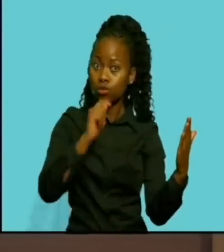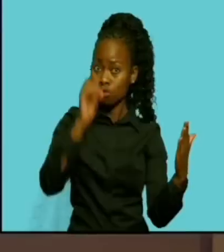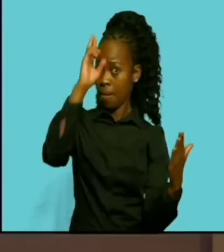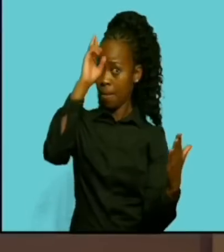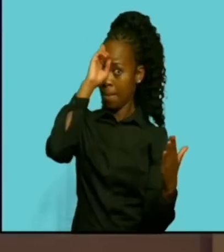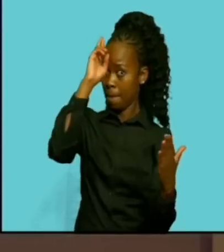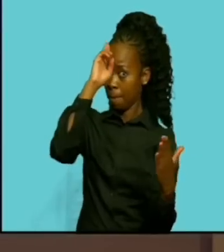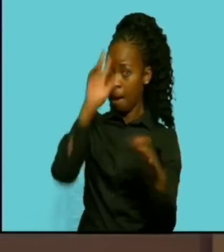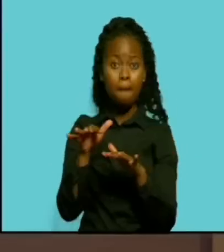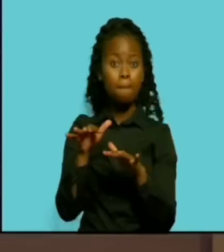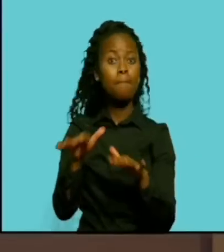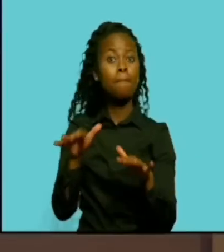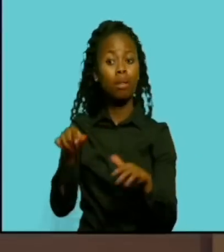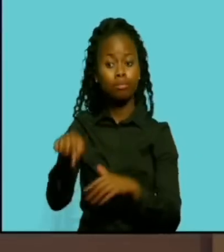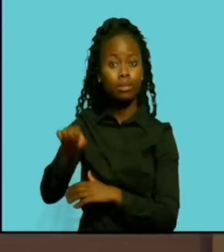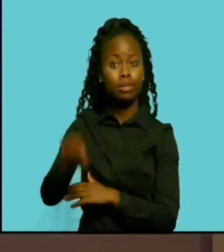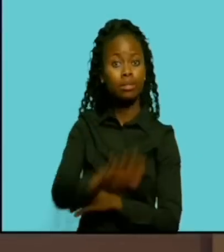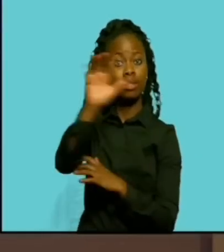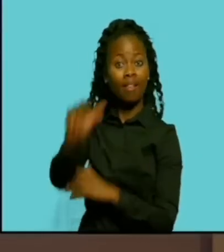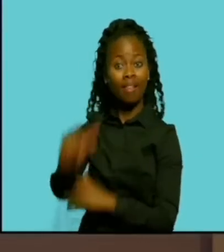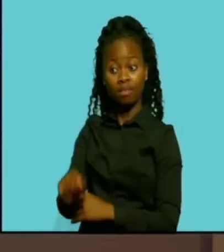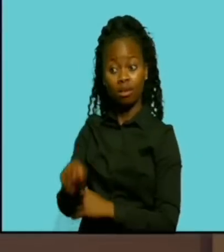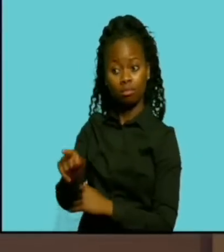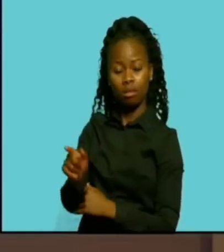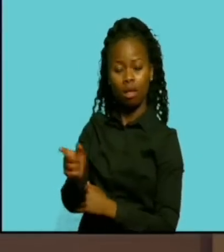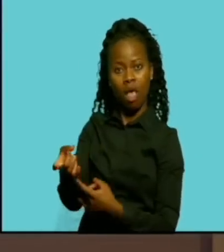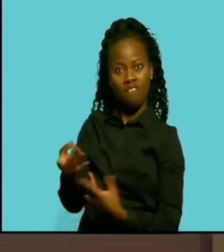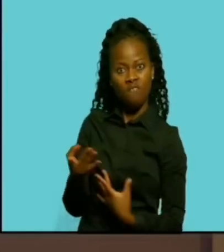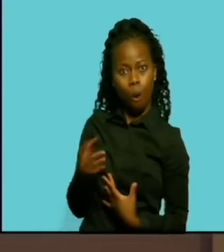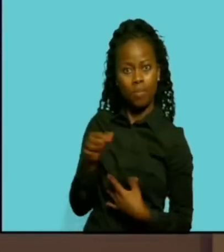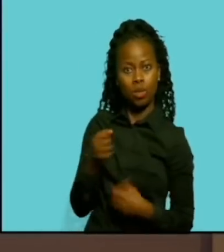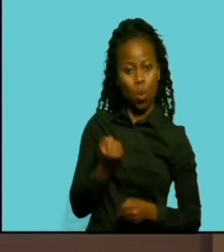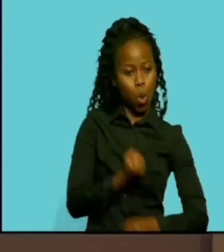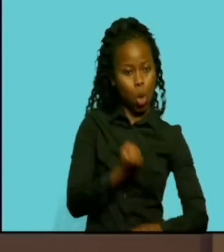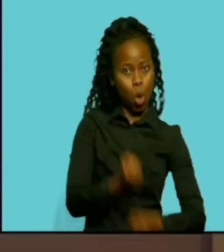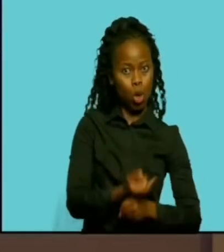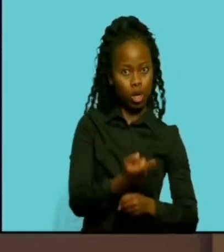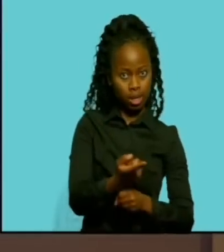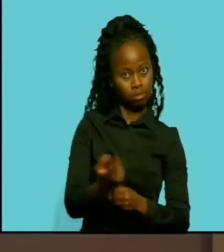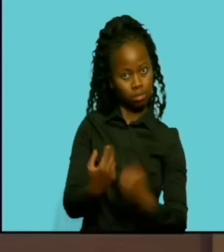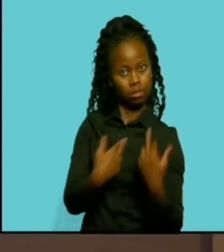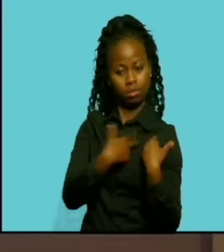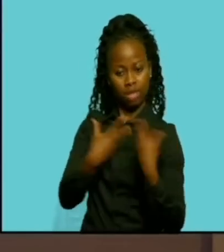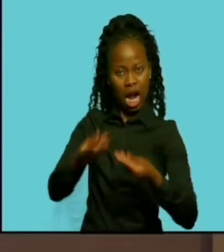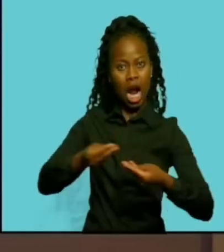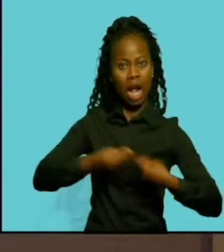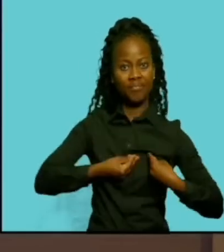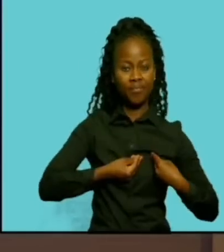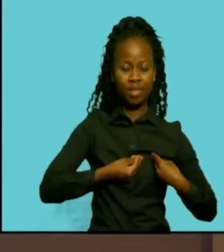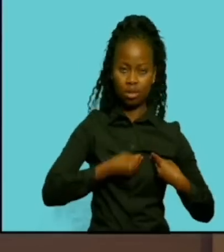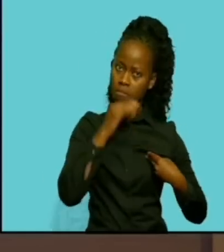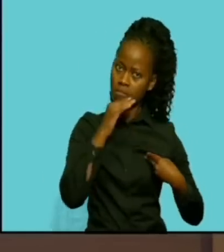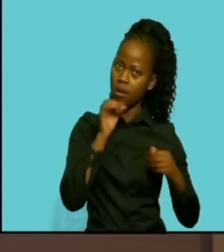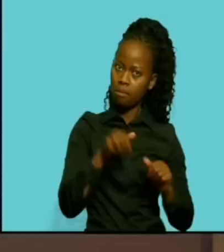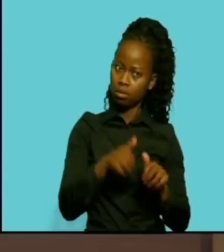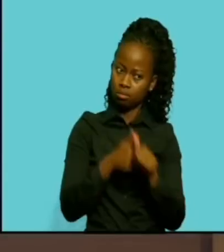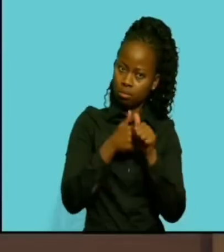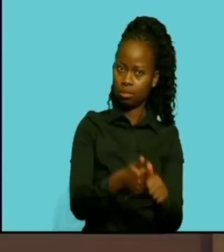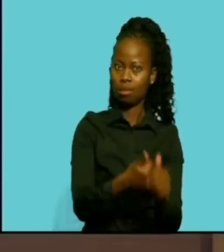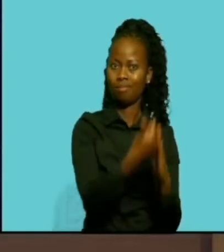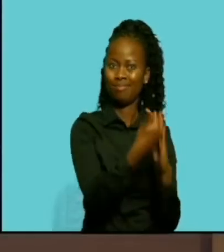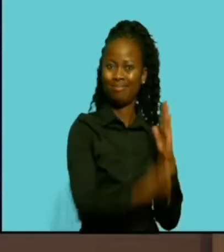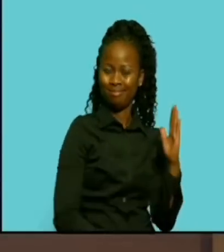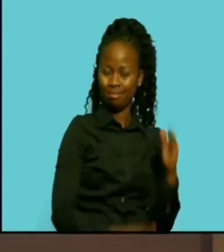the people of this country. If ever there has to be political pressure on the central